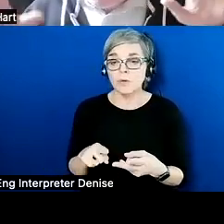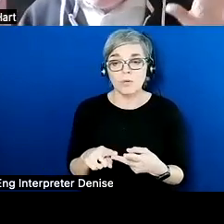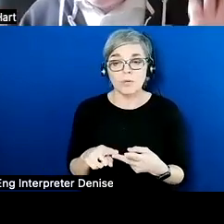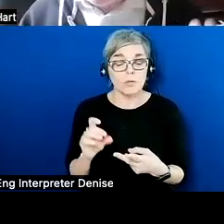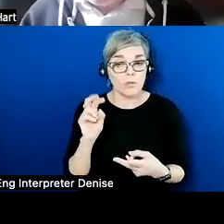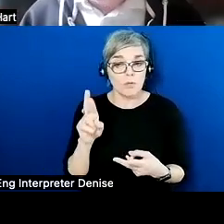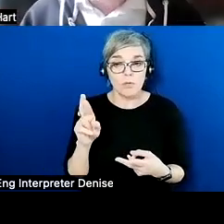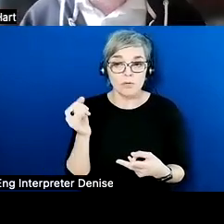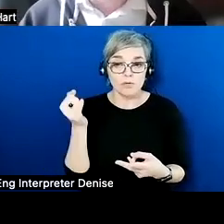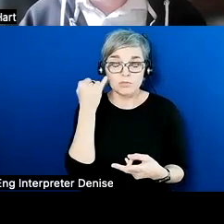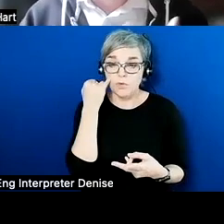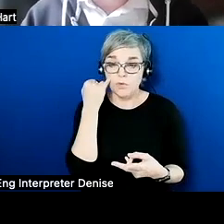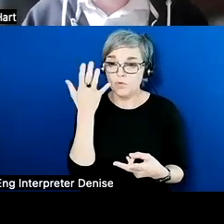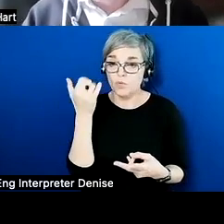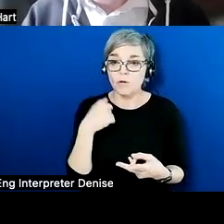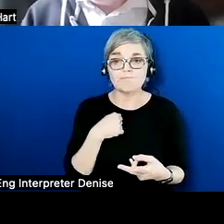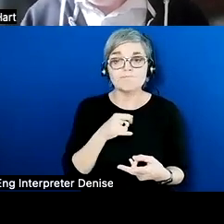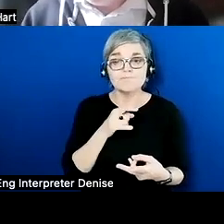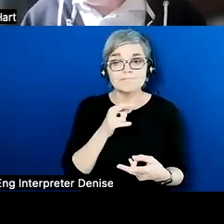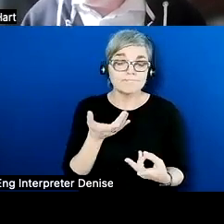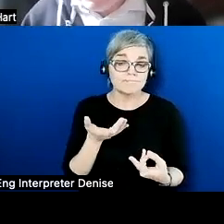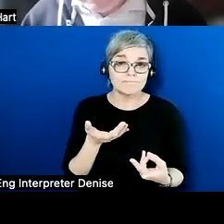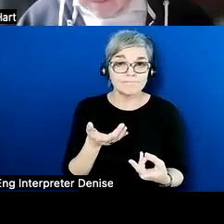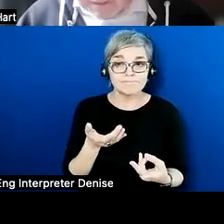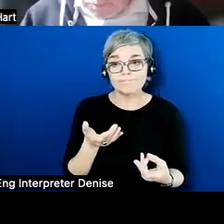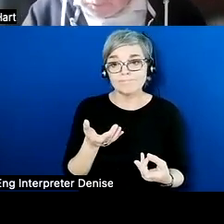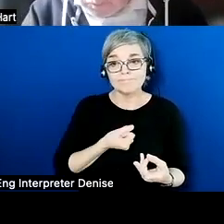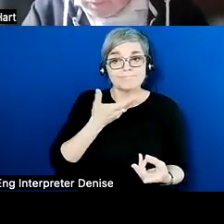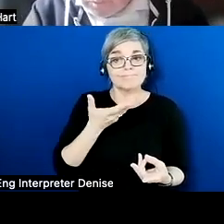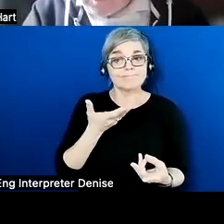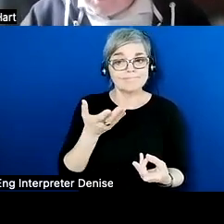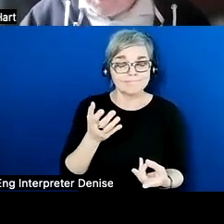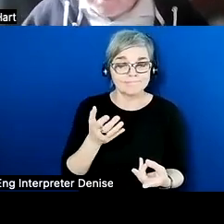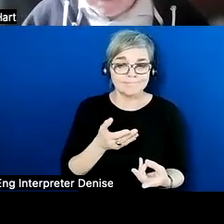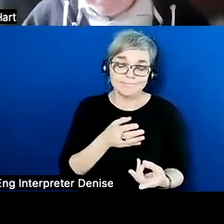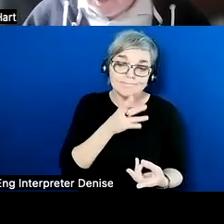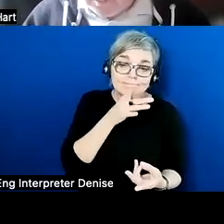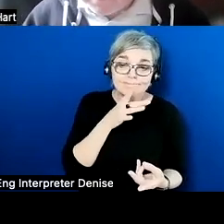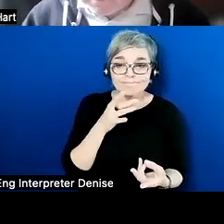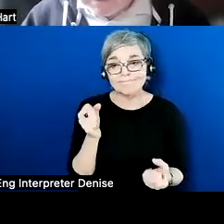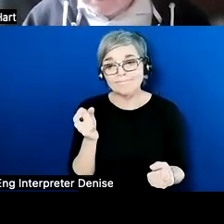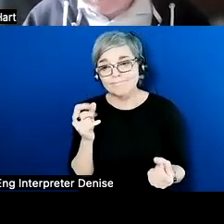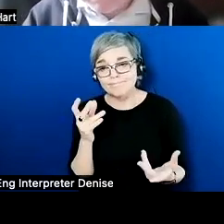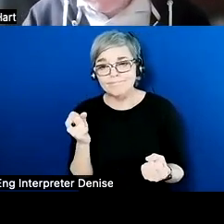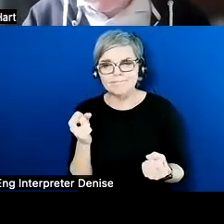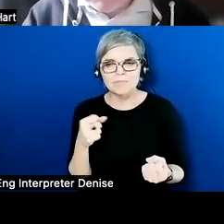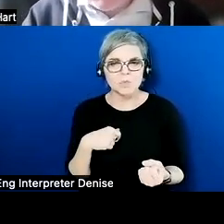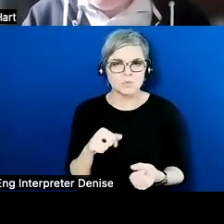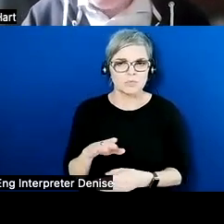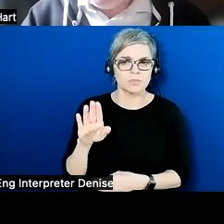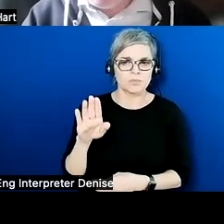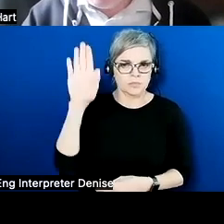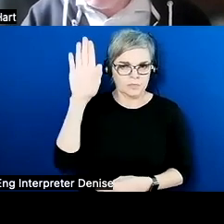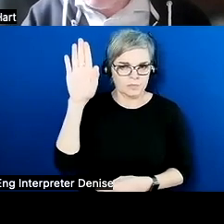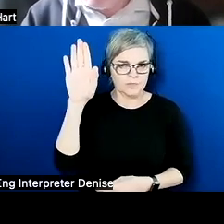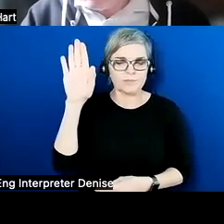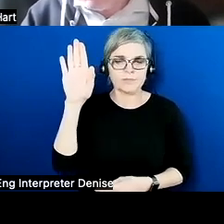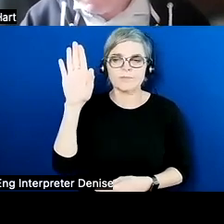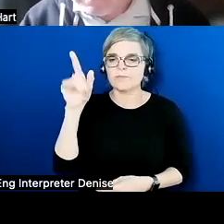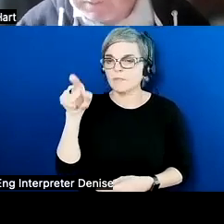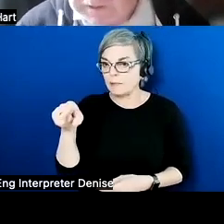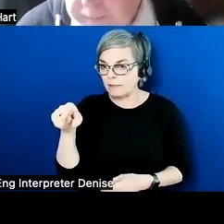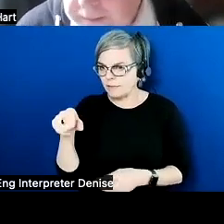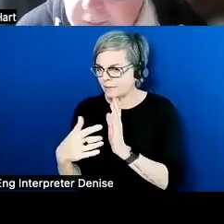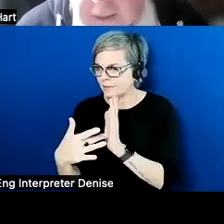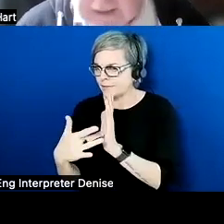could put up your hand and the tech team will hopefully be able to allow you to